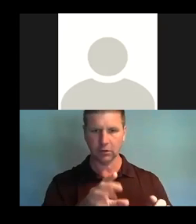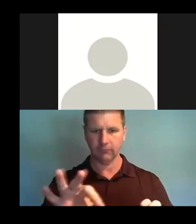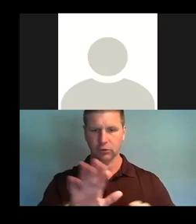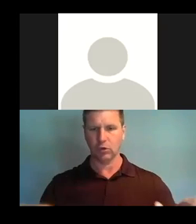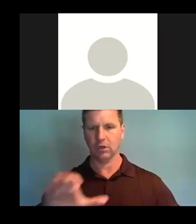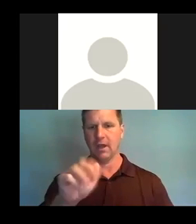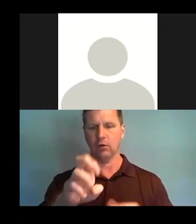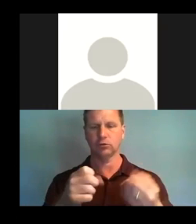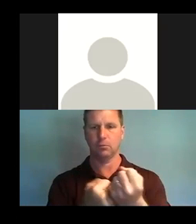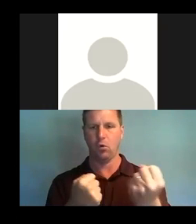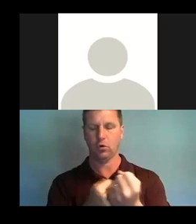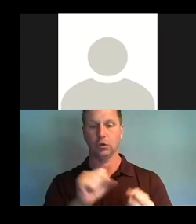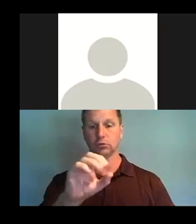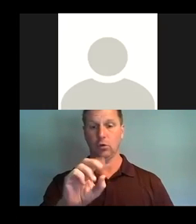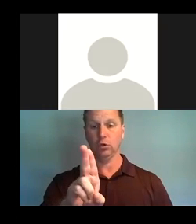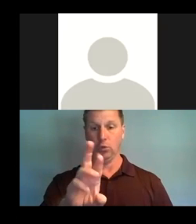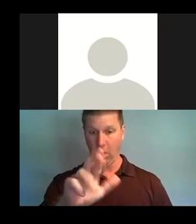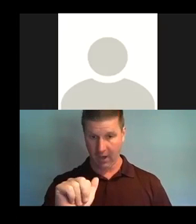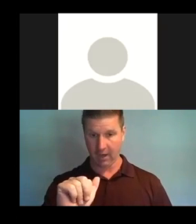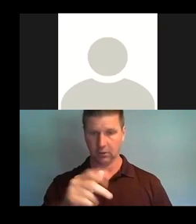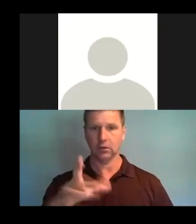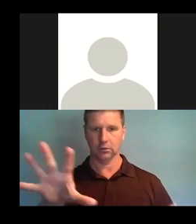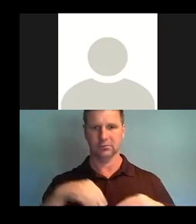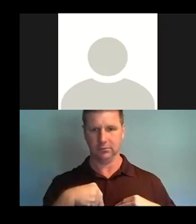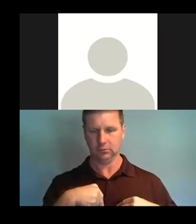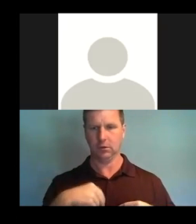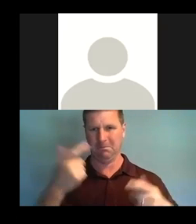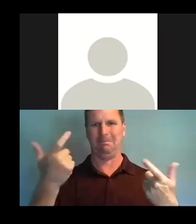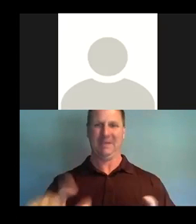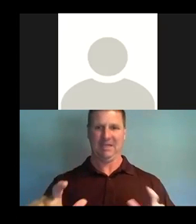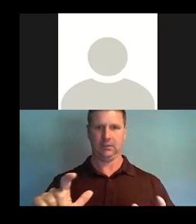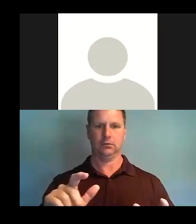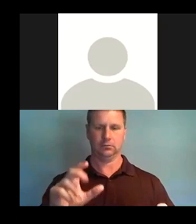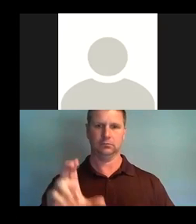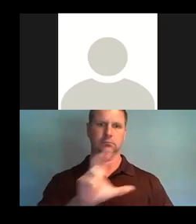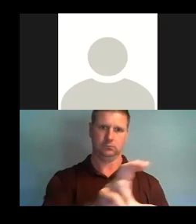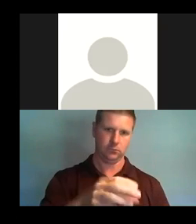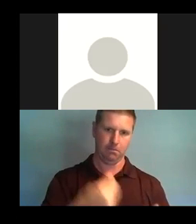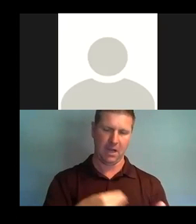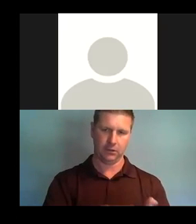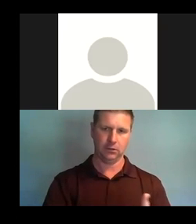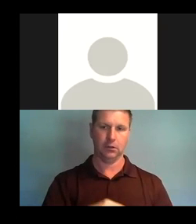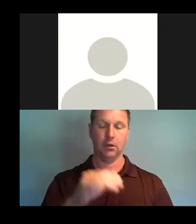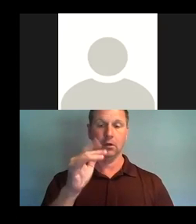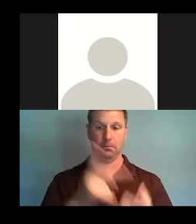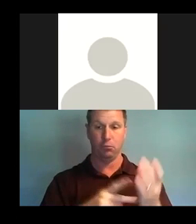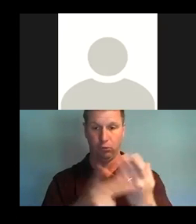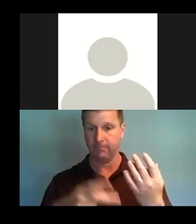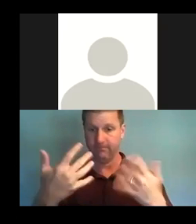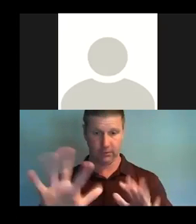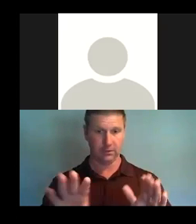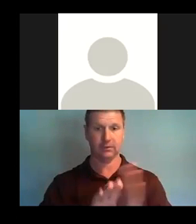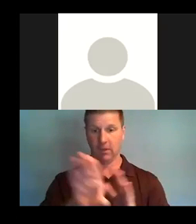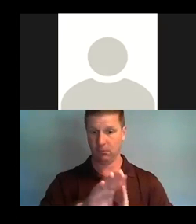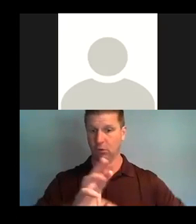childcare support. So the URA had taken on a larger chunk of the dollars, and now, you know, that the program has been developed and is